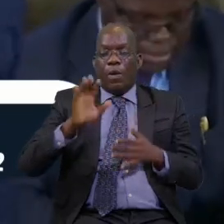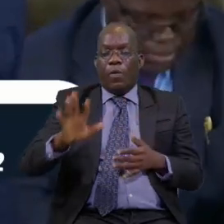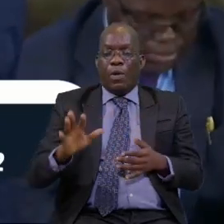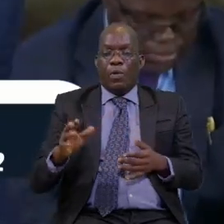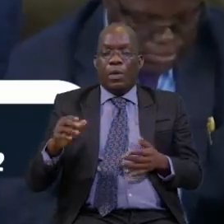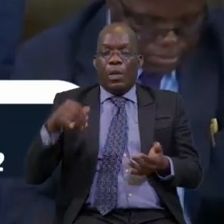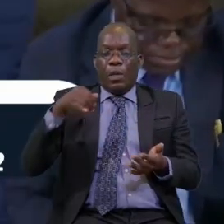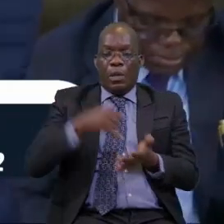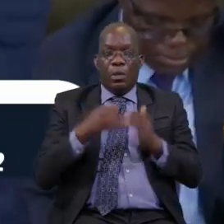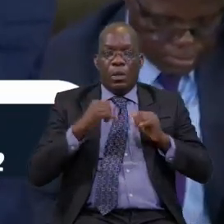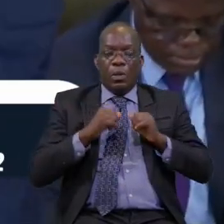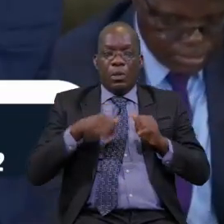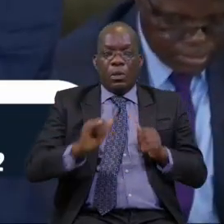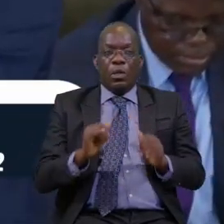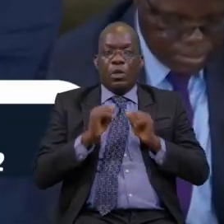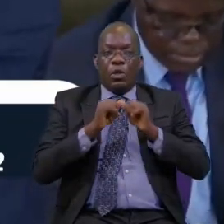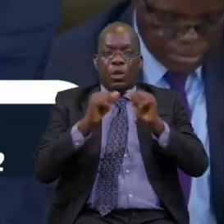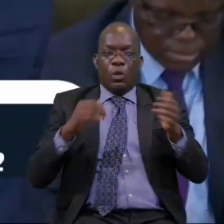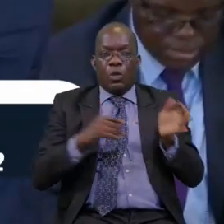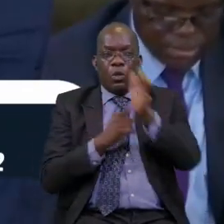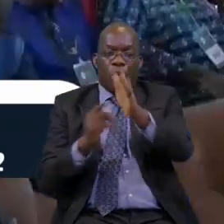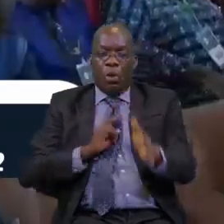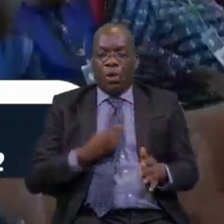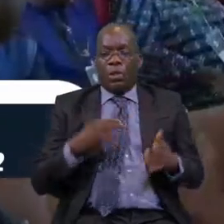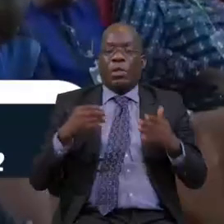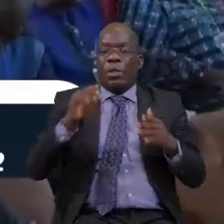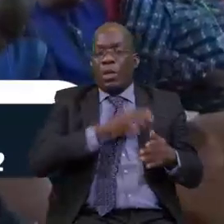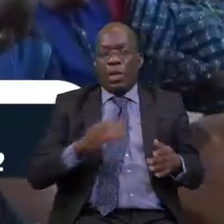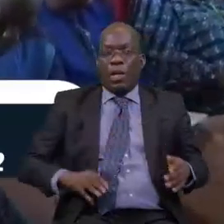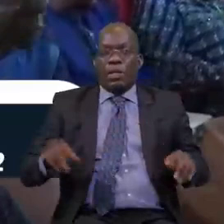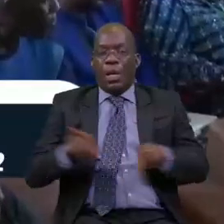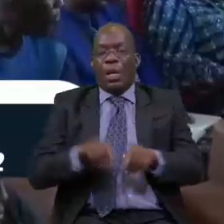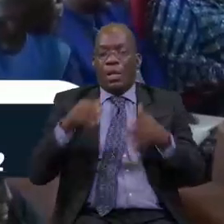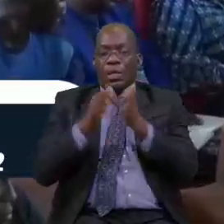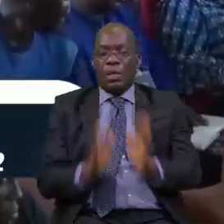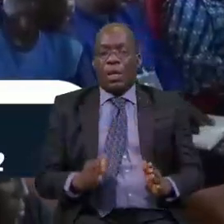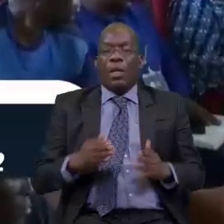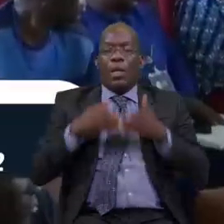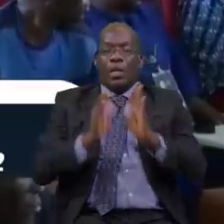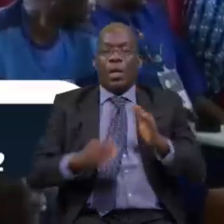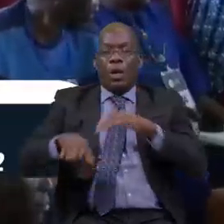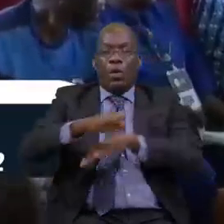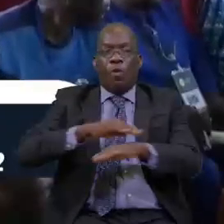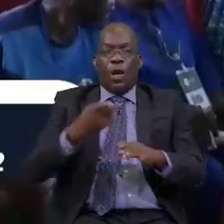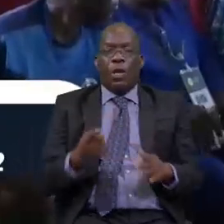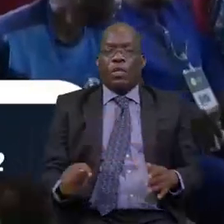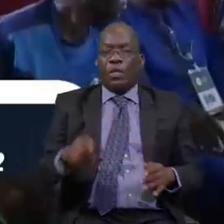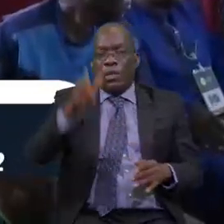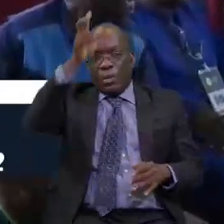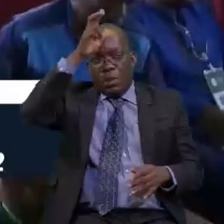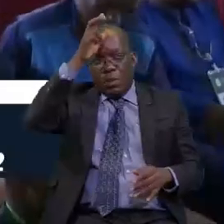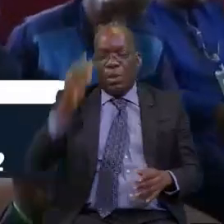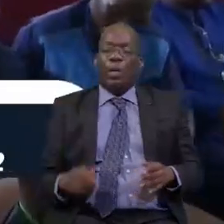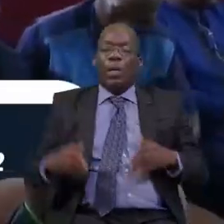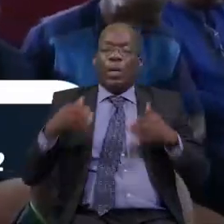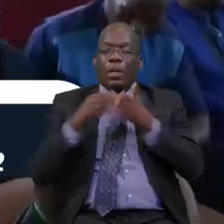as leader. But now, leader over the demonic realm. Leader over the